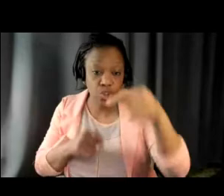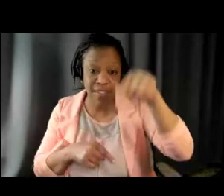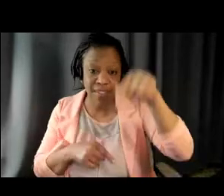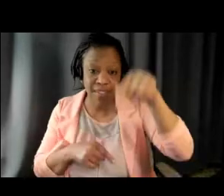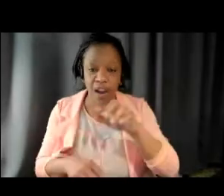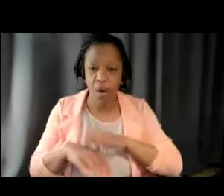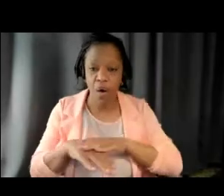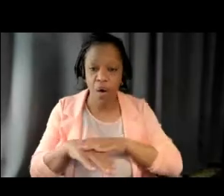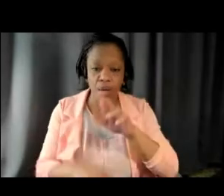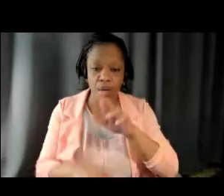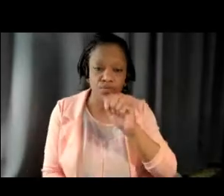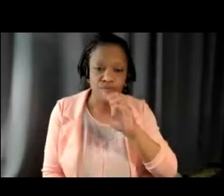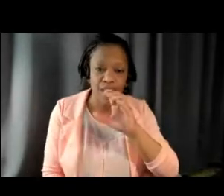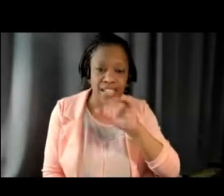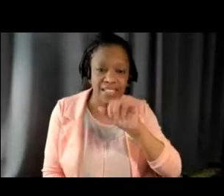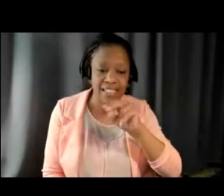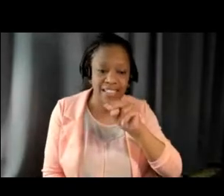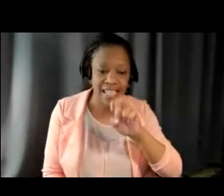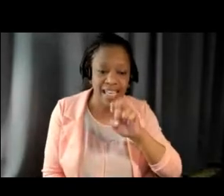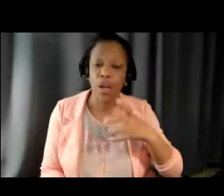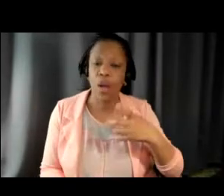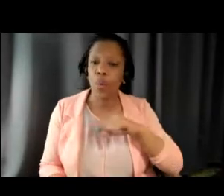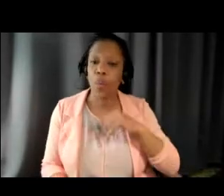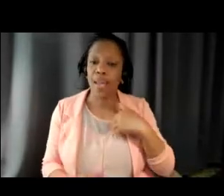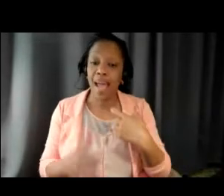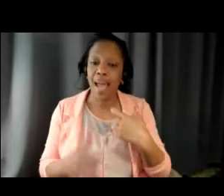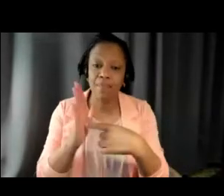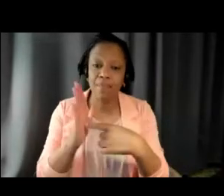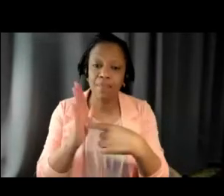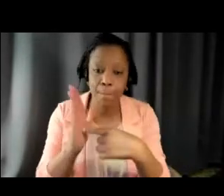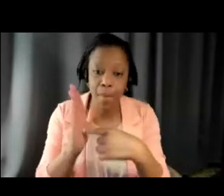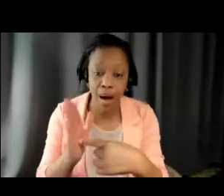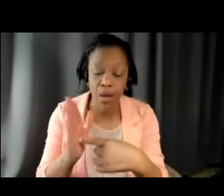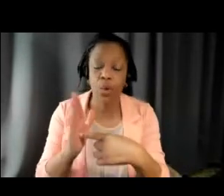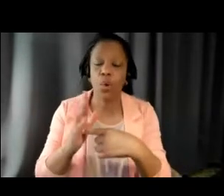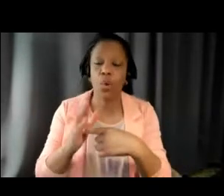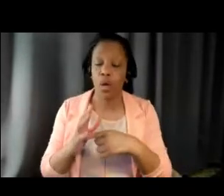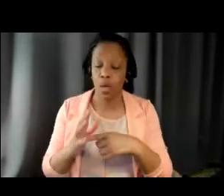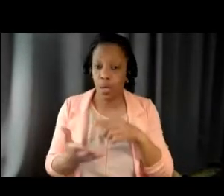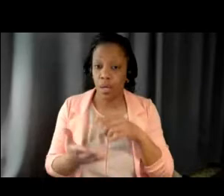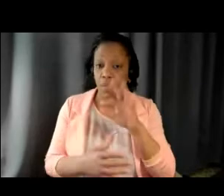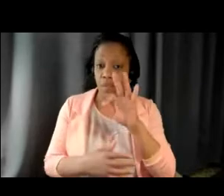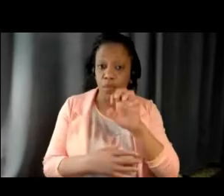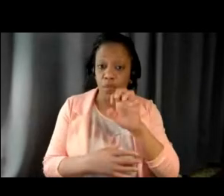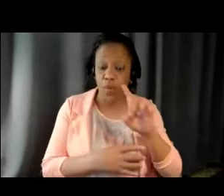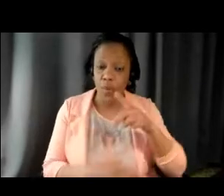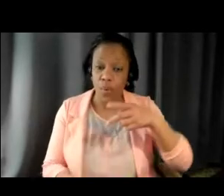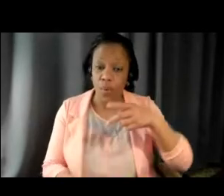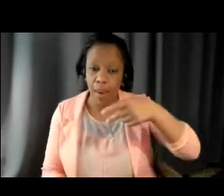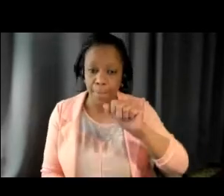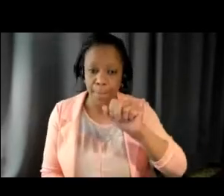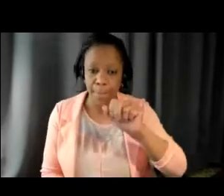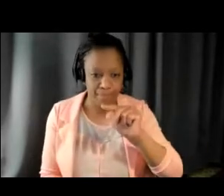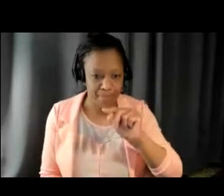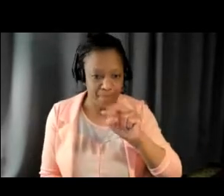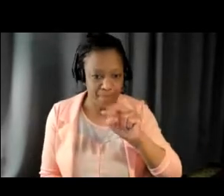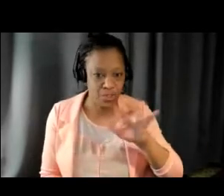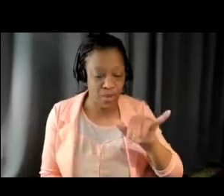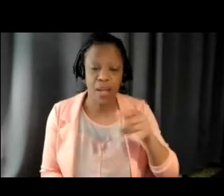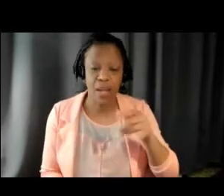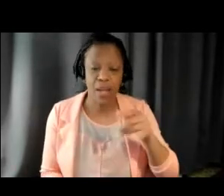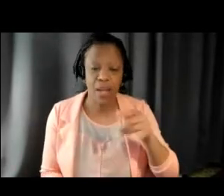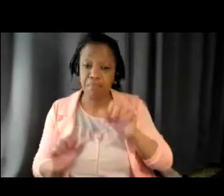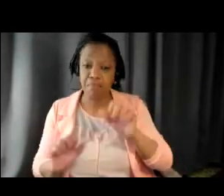we have a model food pantry that is not, people the church is giving out food, but you walk in this place and you